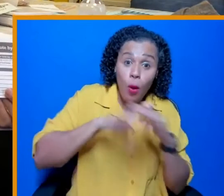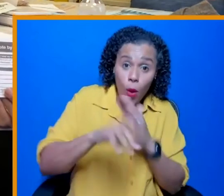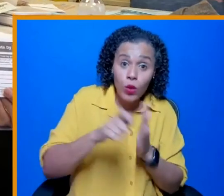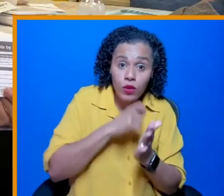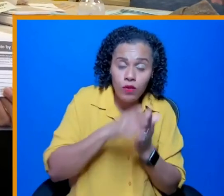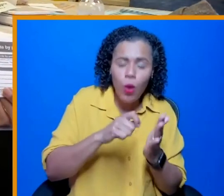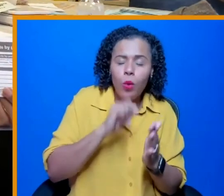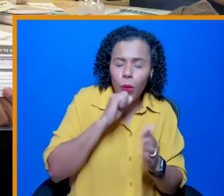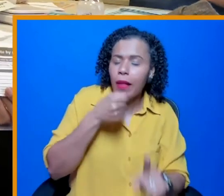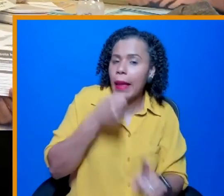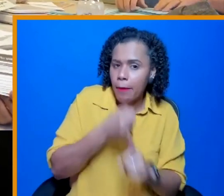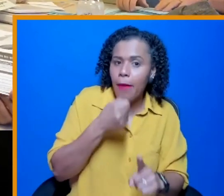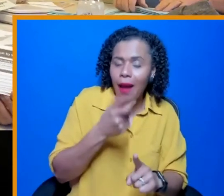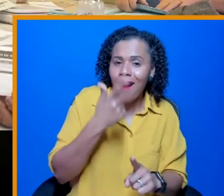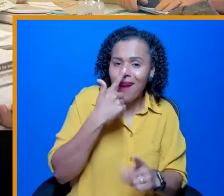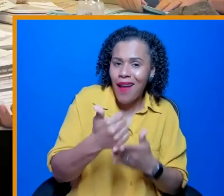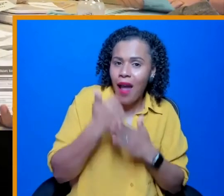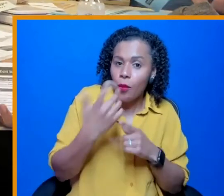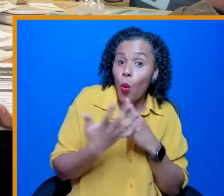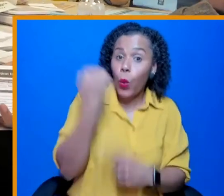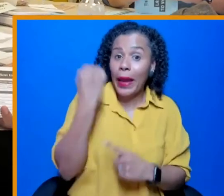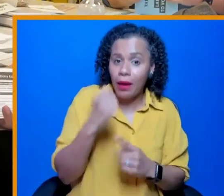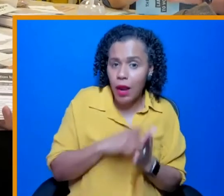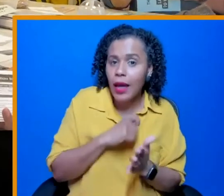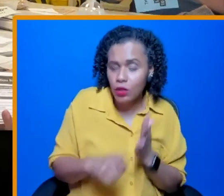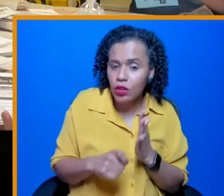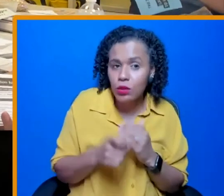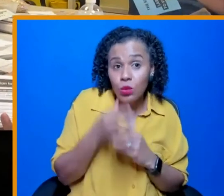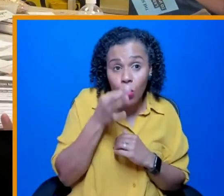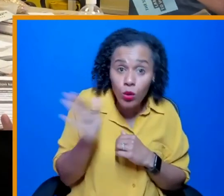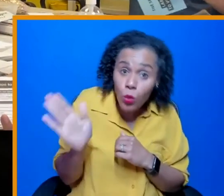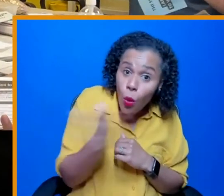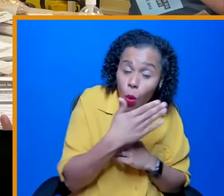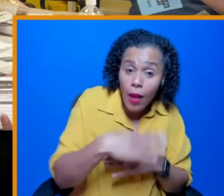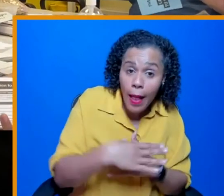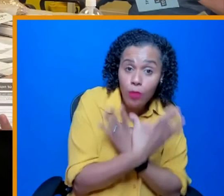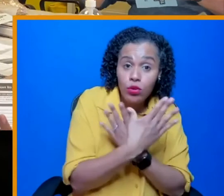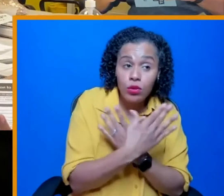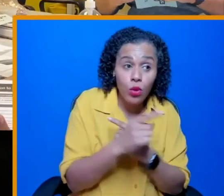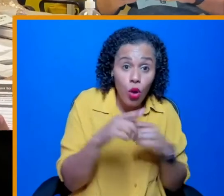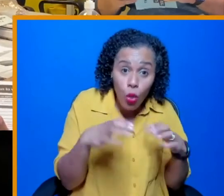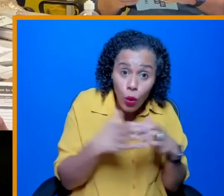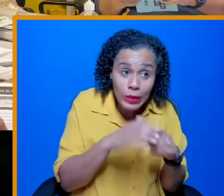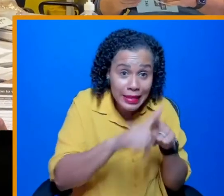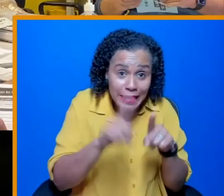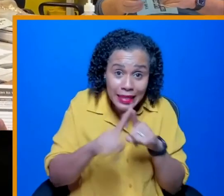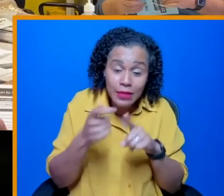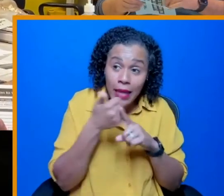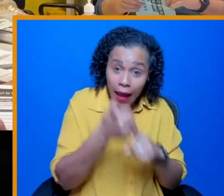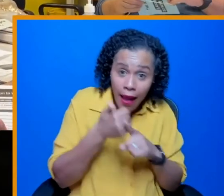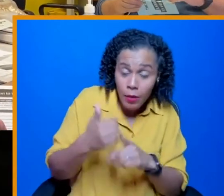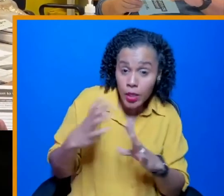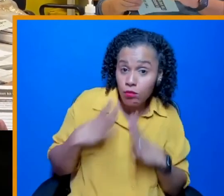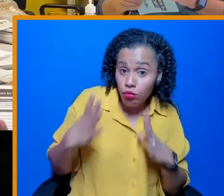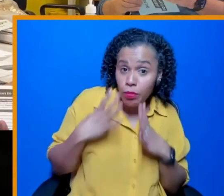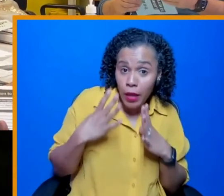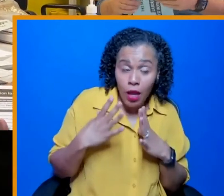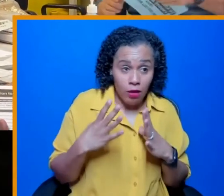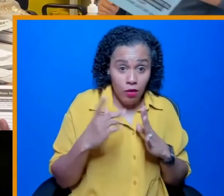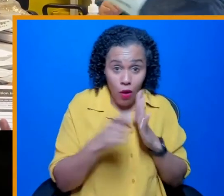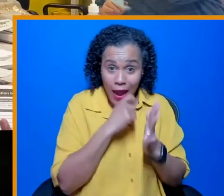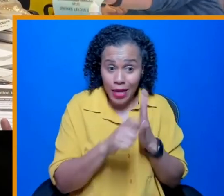elections for us. And my plea to all Liberal Democrats standing for election and those teams that are now helping to prepare for those elections is